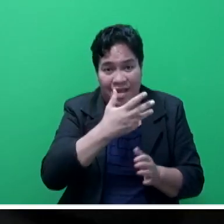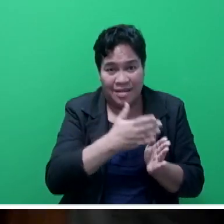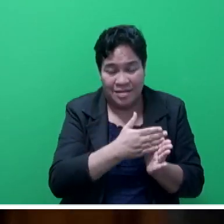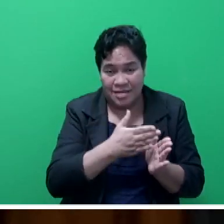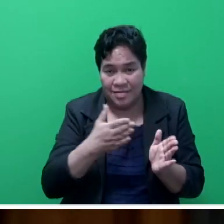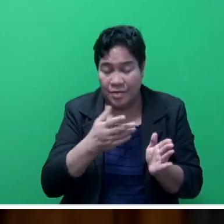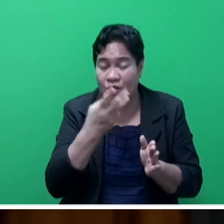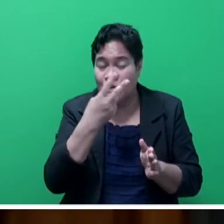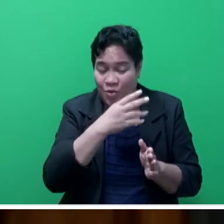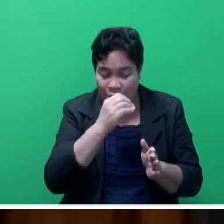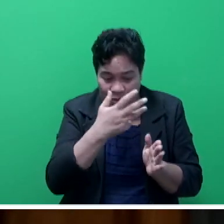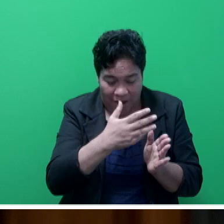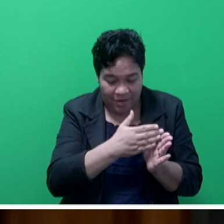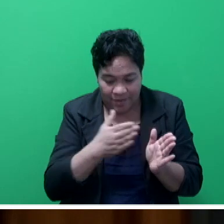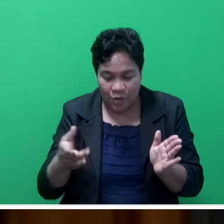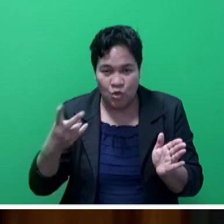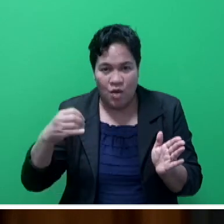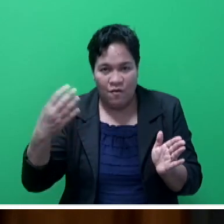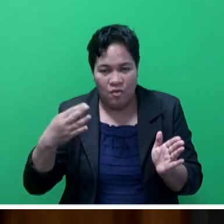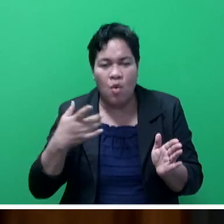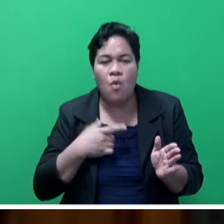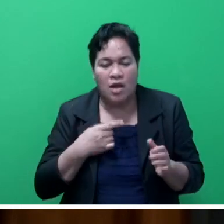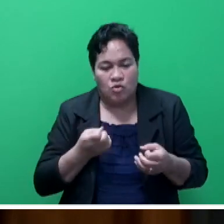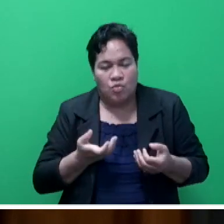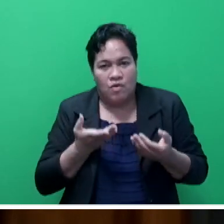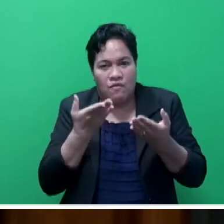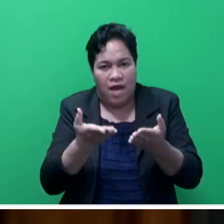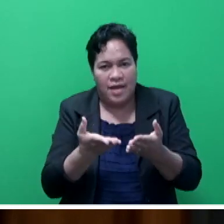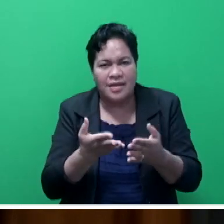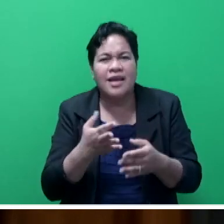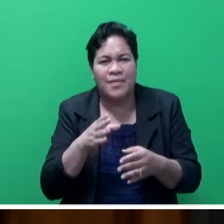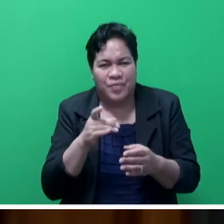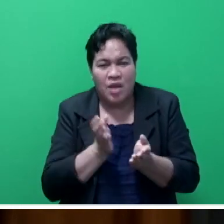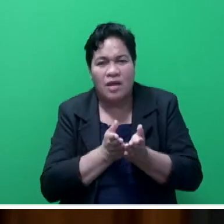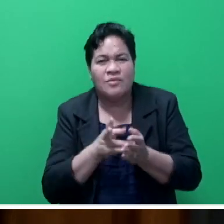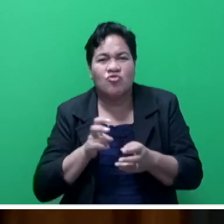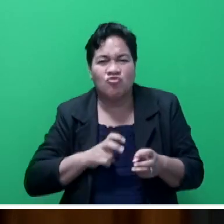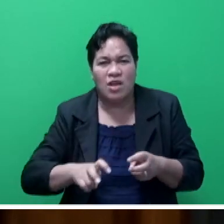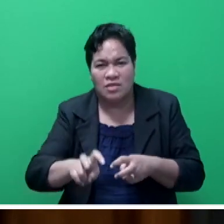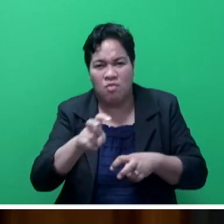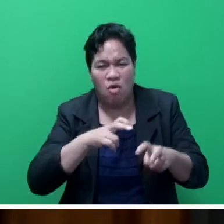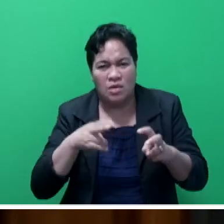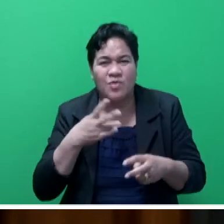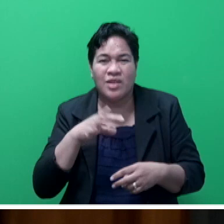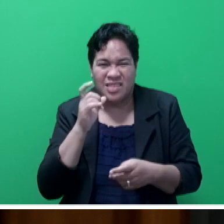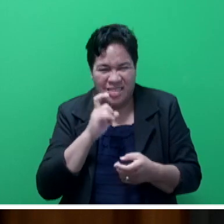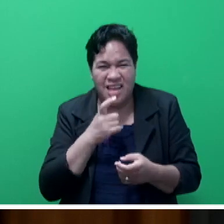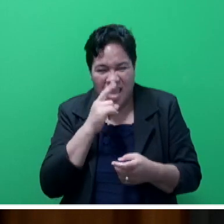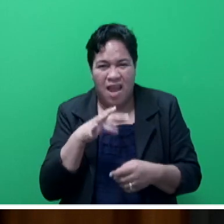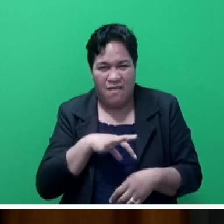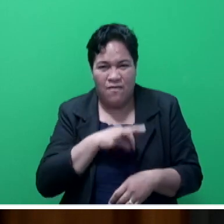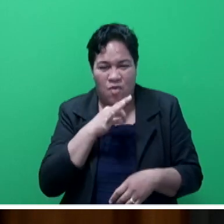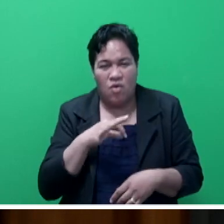2014, to provide affordable transport services and improve accessibility to education, the Ministry's